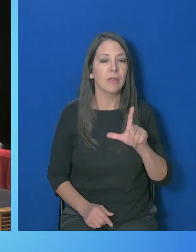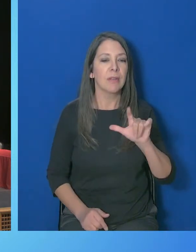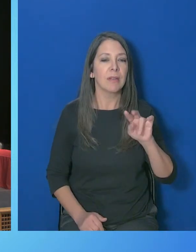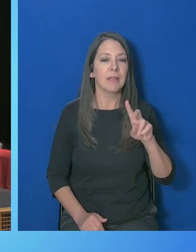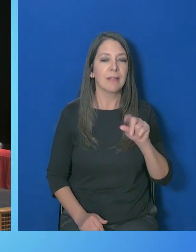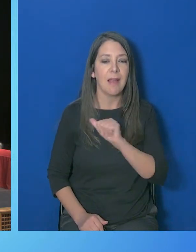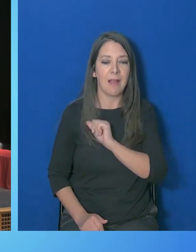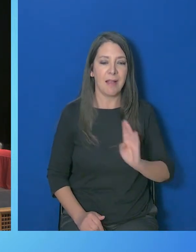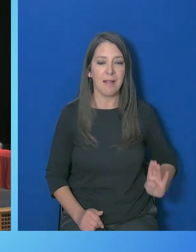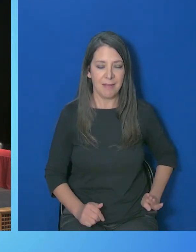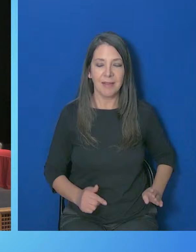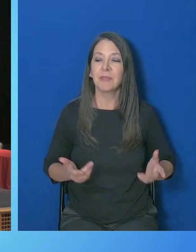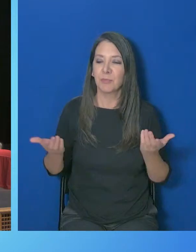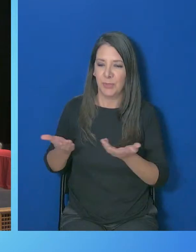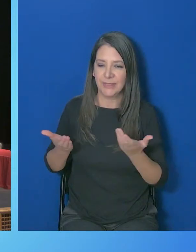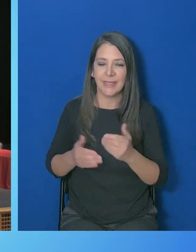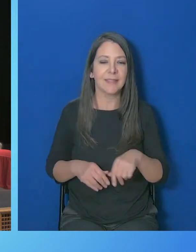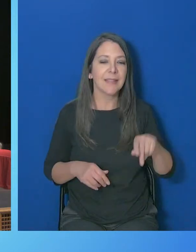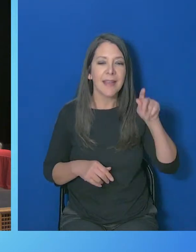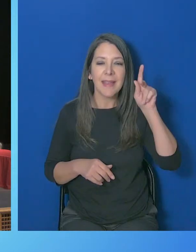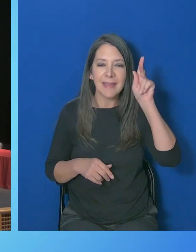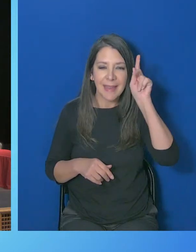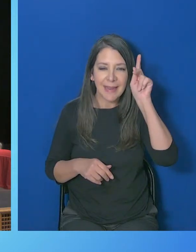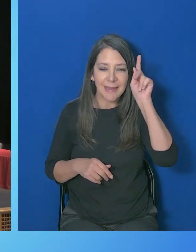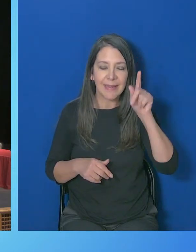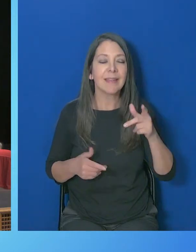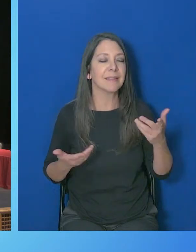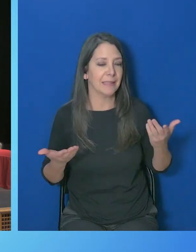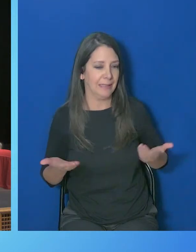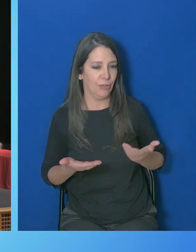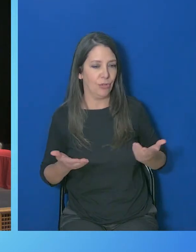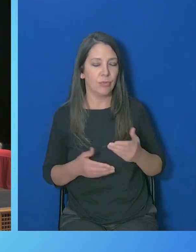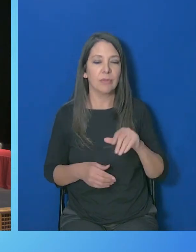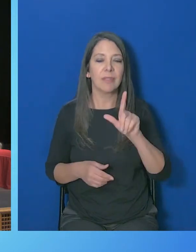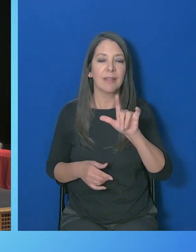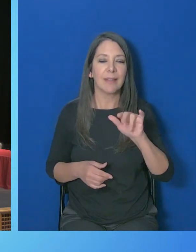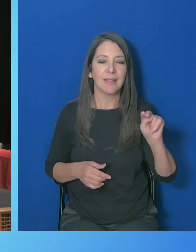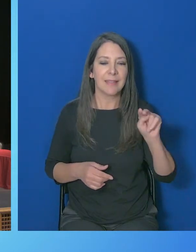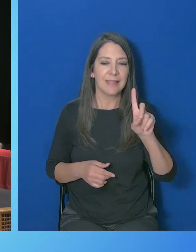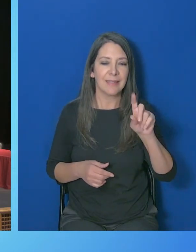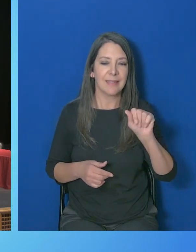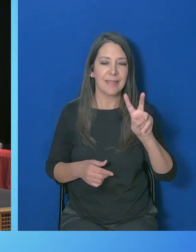Present. Katie Cinco? Present. Lynn Davison?